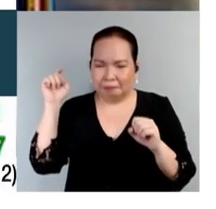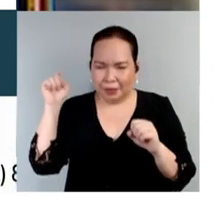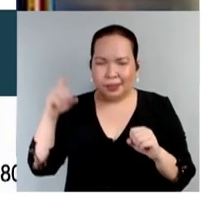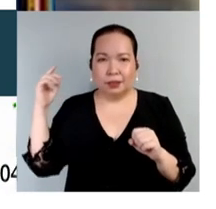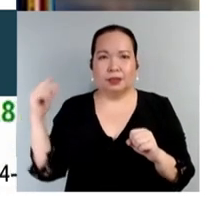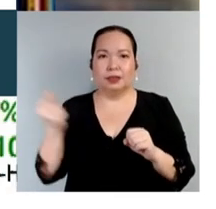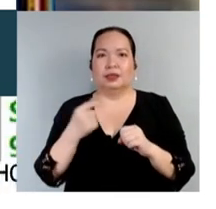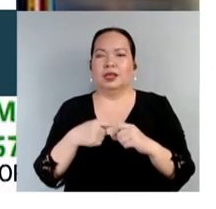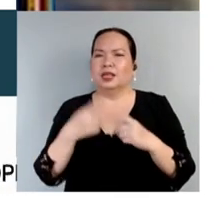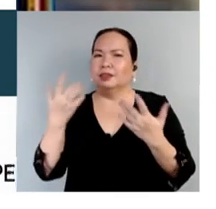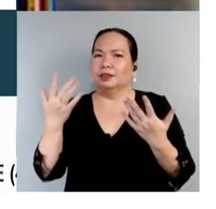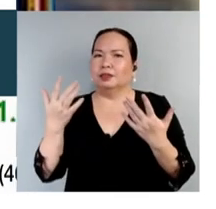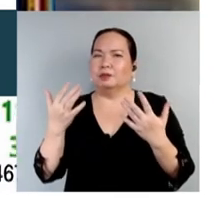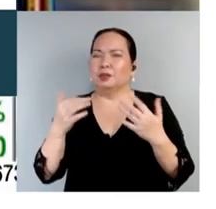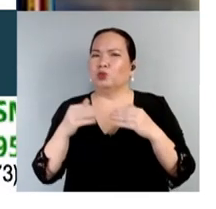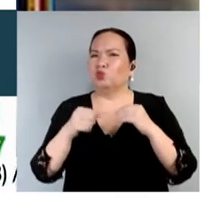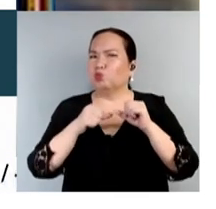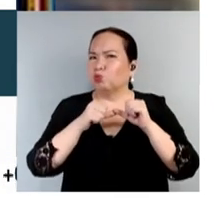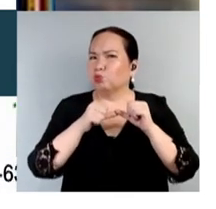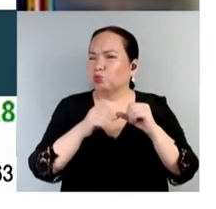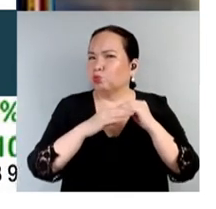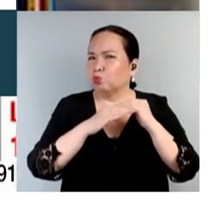Sustain or not sustain, but to